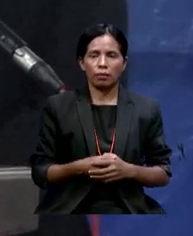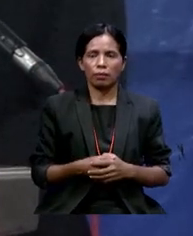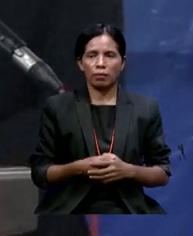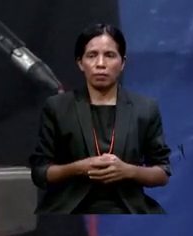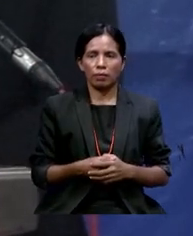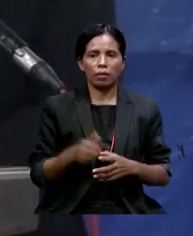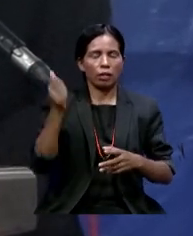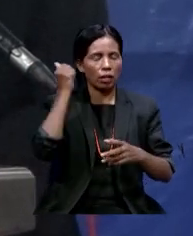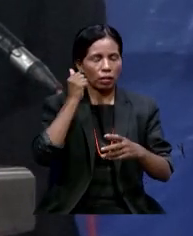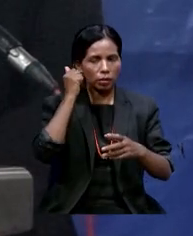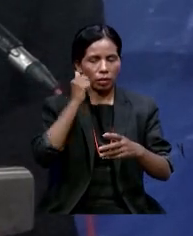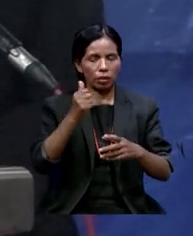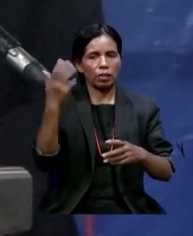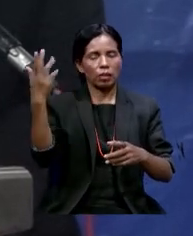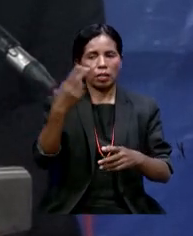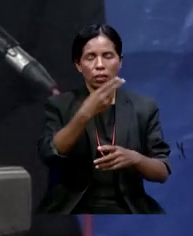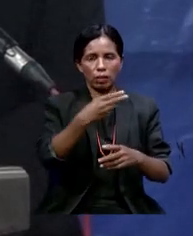ASEAN Chairmanship of Indonesia,